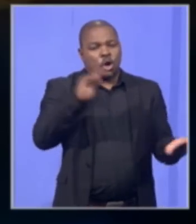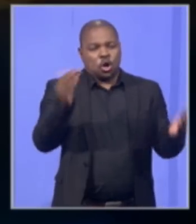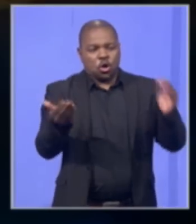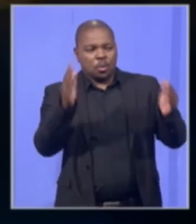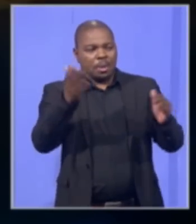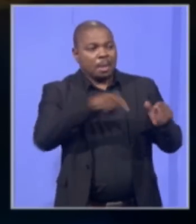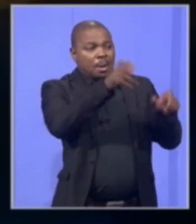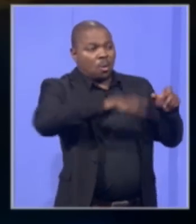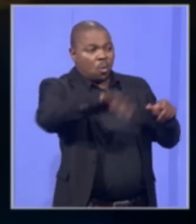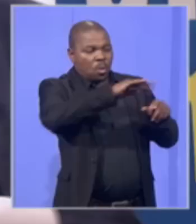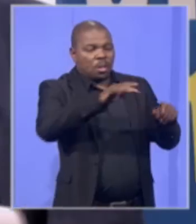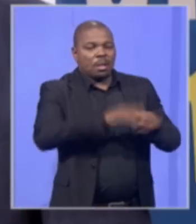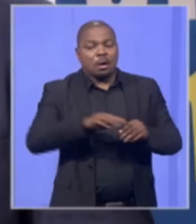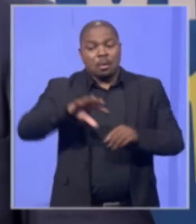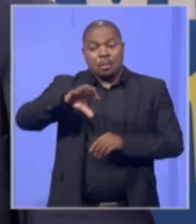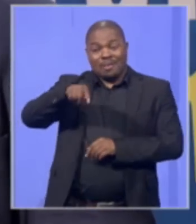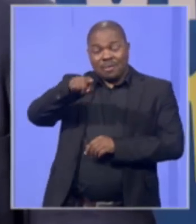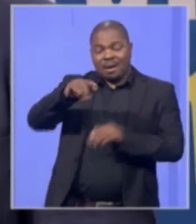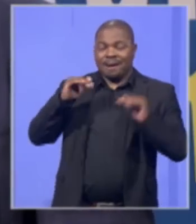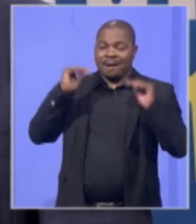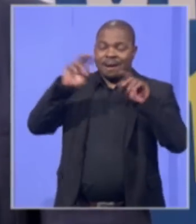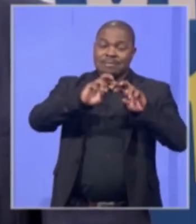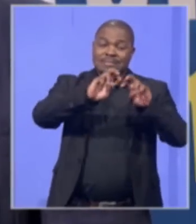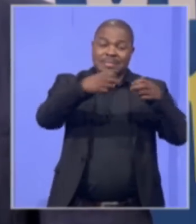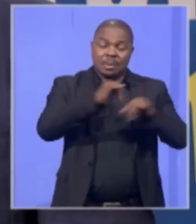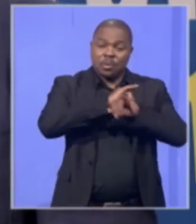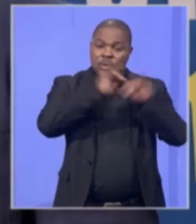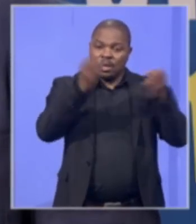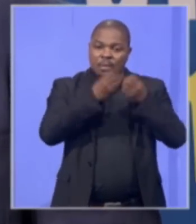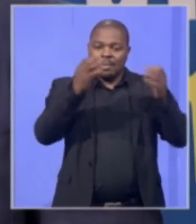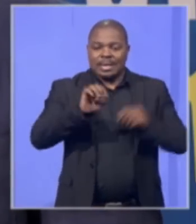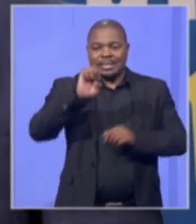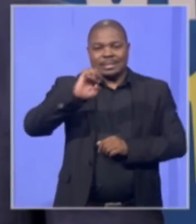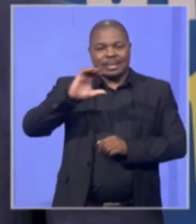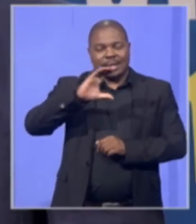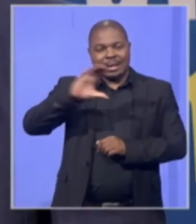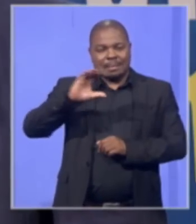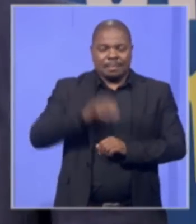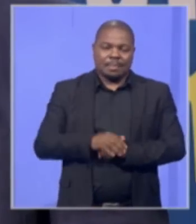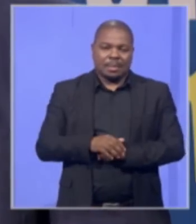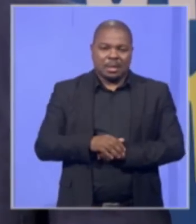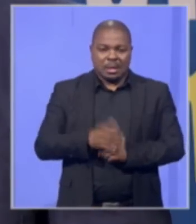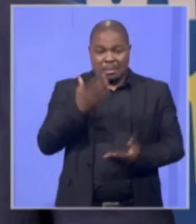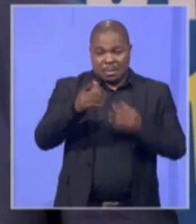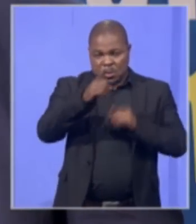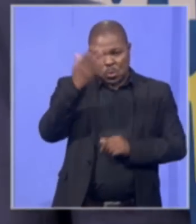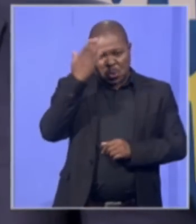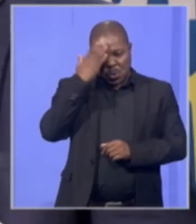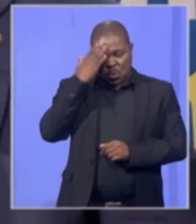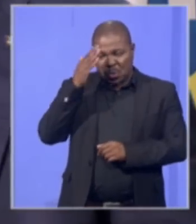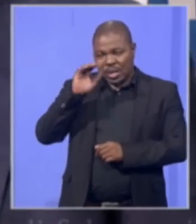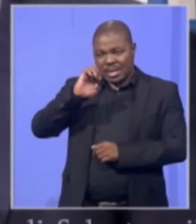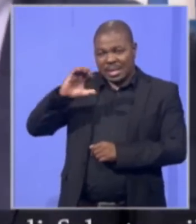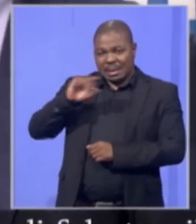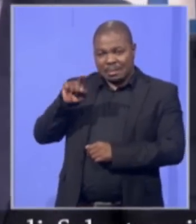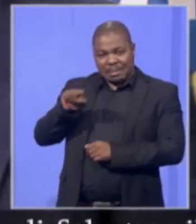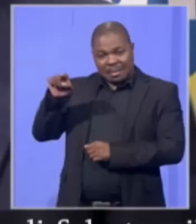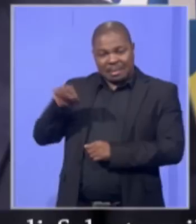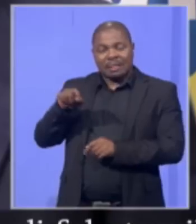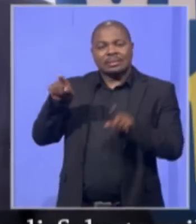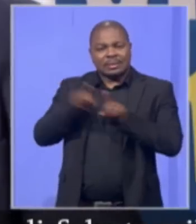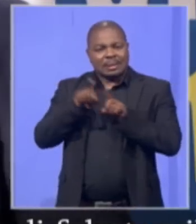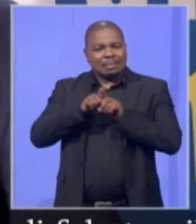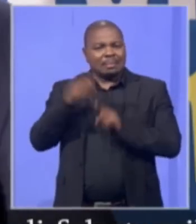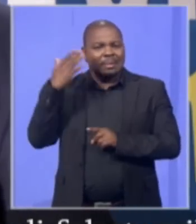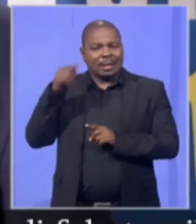the province with the highest rapes was the province of the Eastern Cape. Eastern Cape, as you might have noticed, it was also the